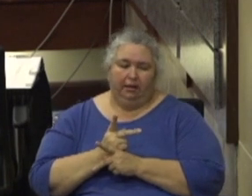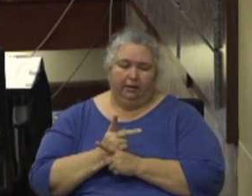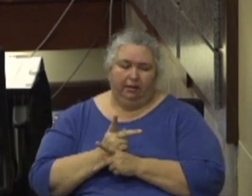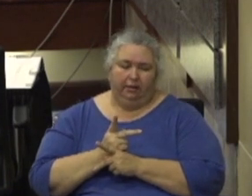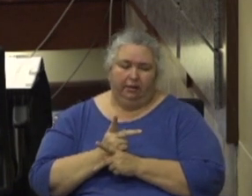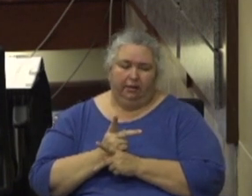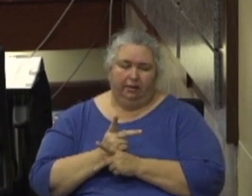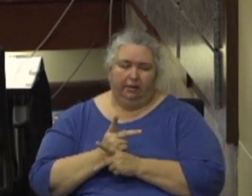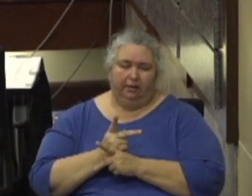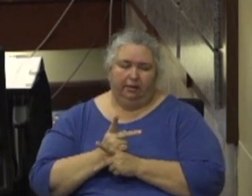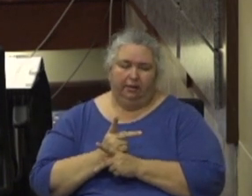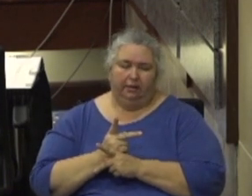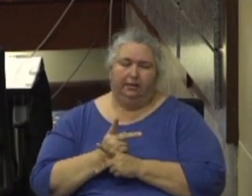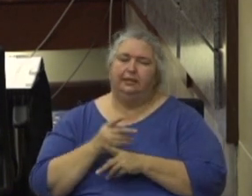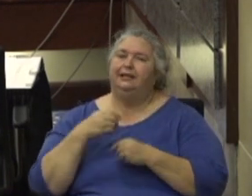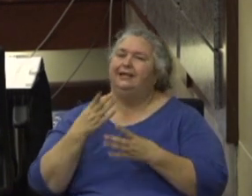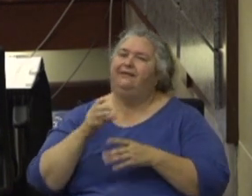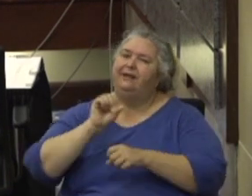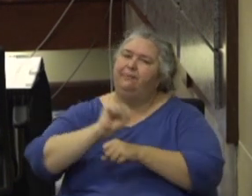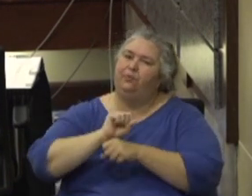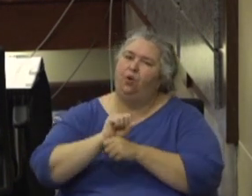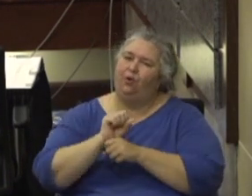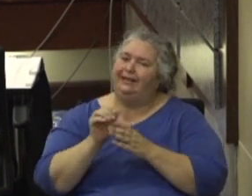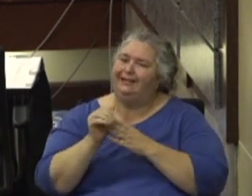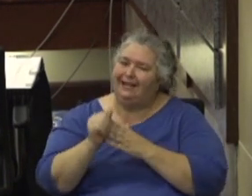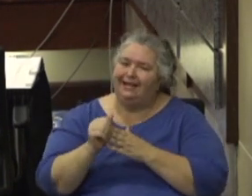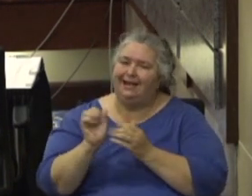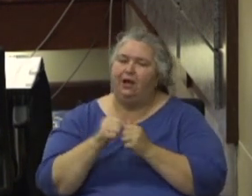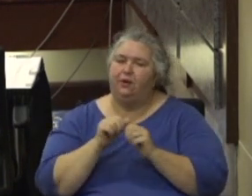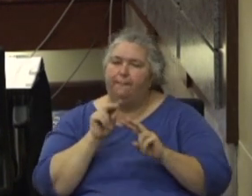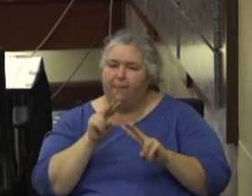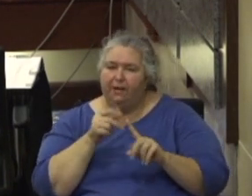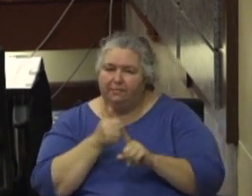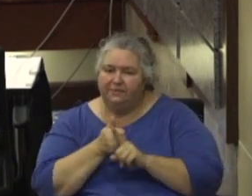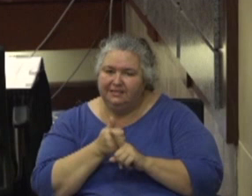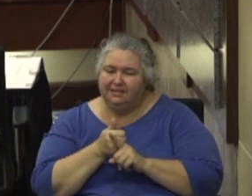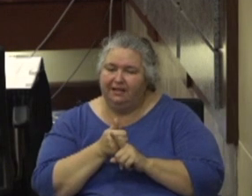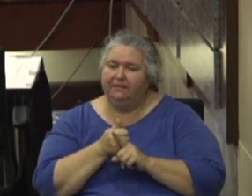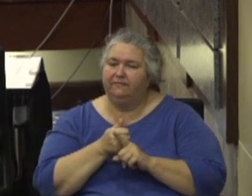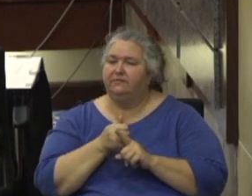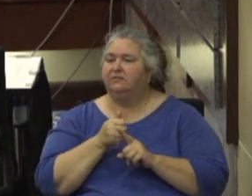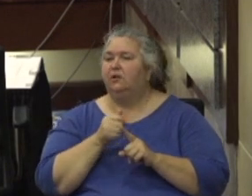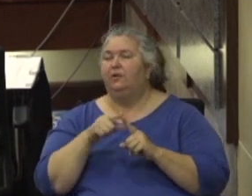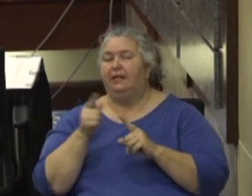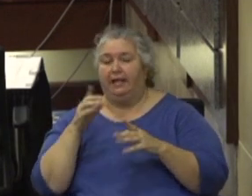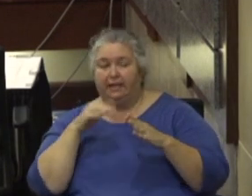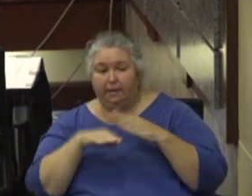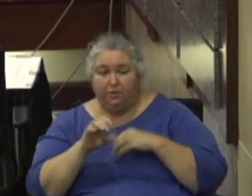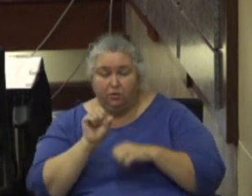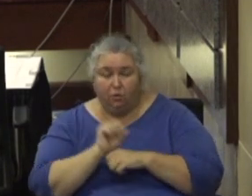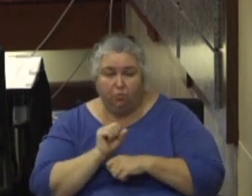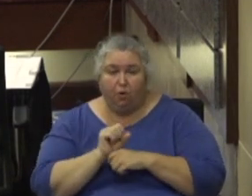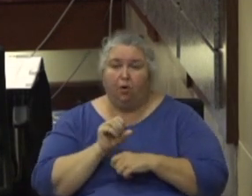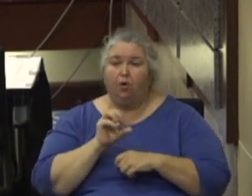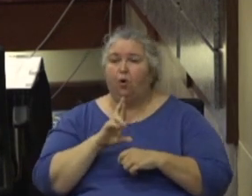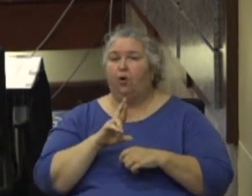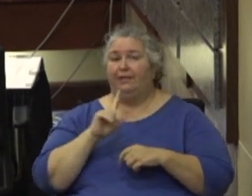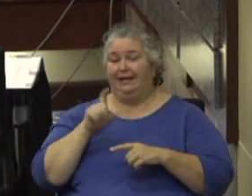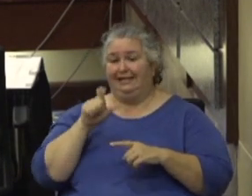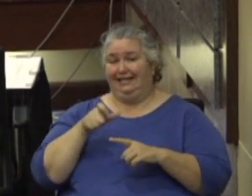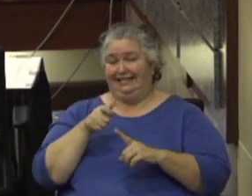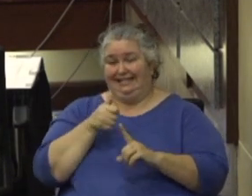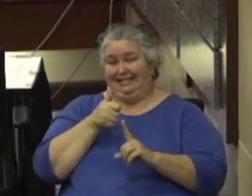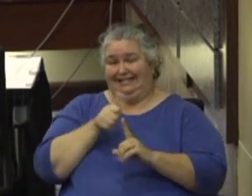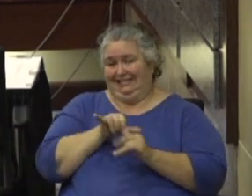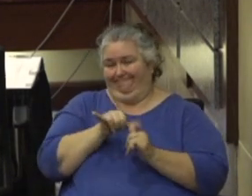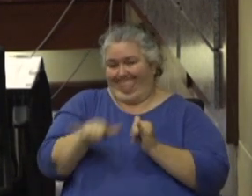their employees guidance about how to monitor themselves and know whether they're safe to come into work or whether they need to self-quarantine at home.